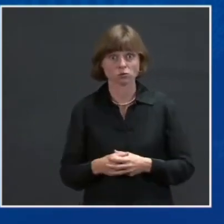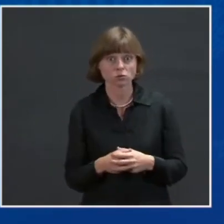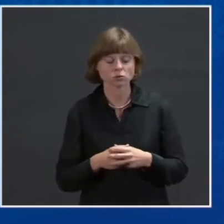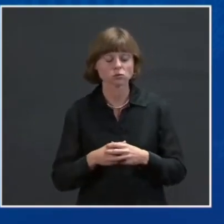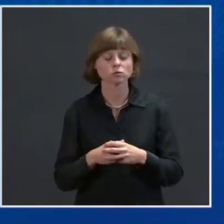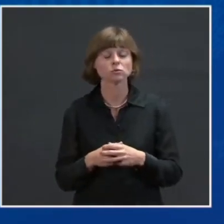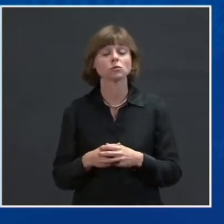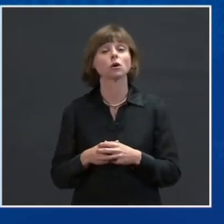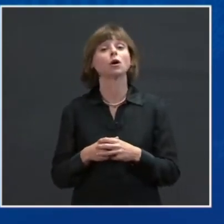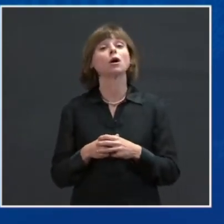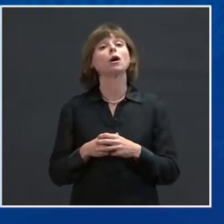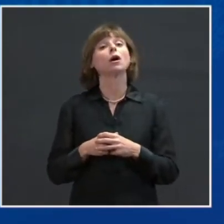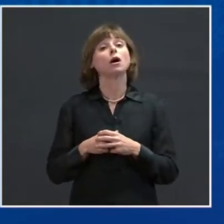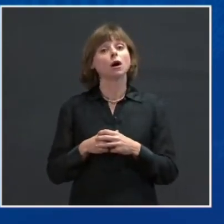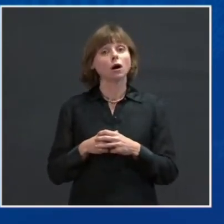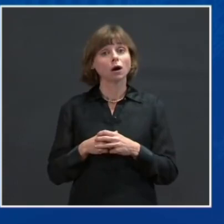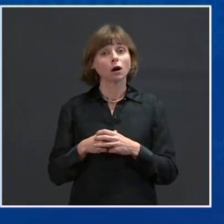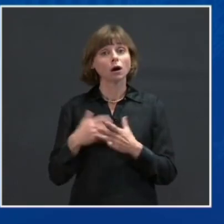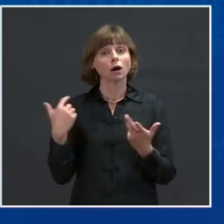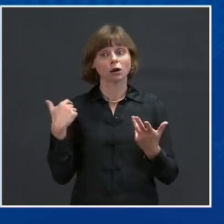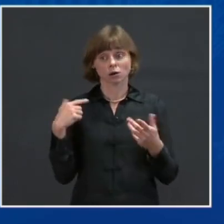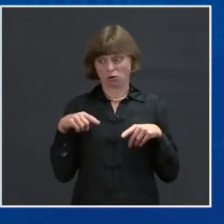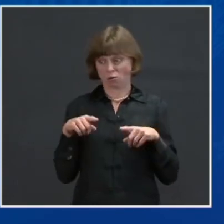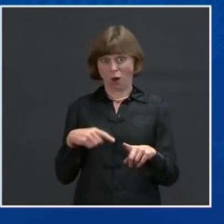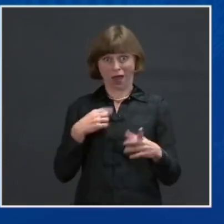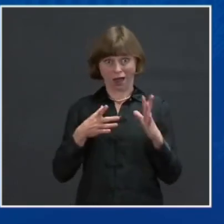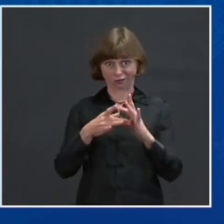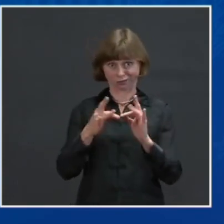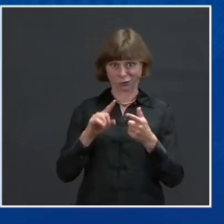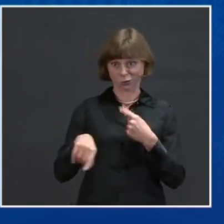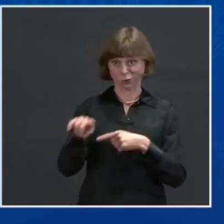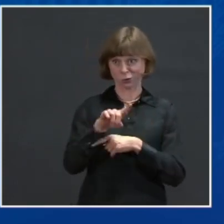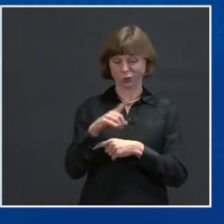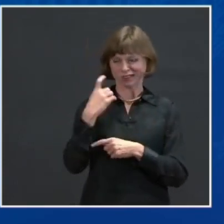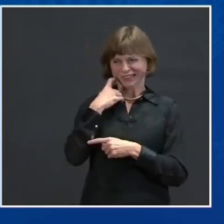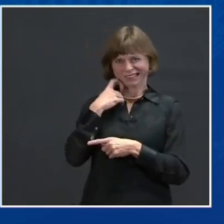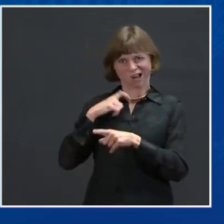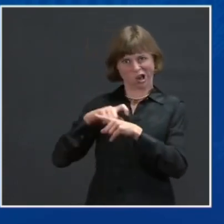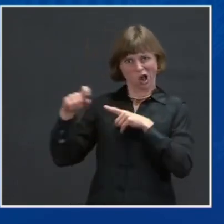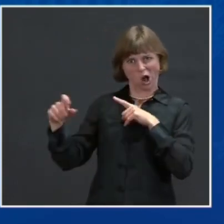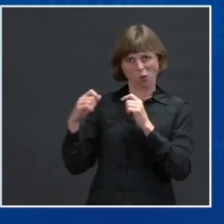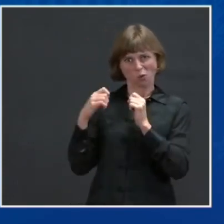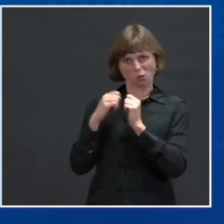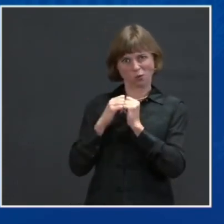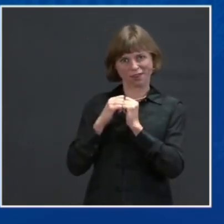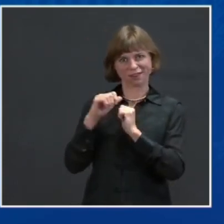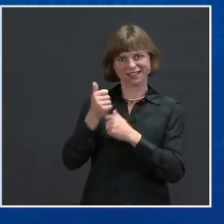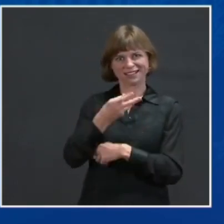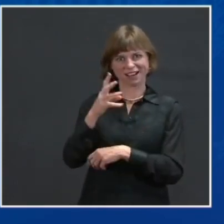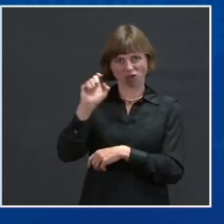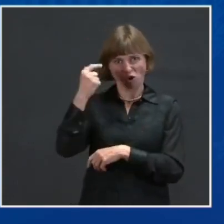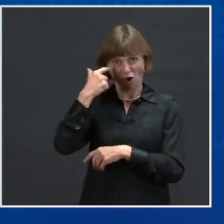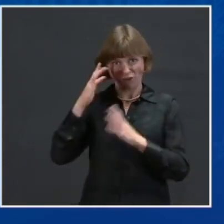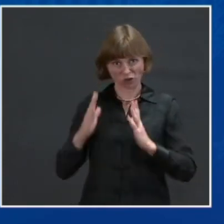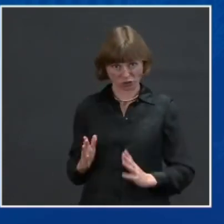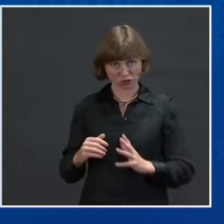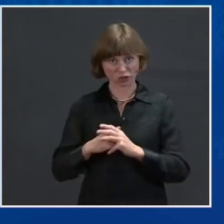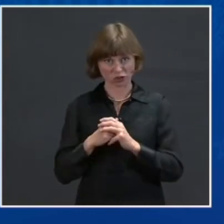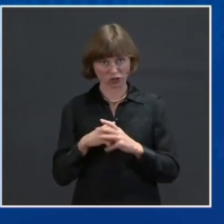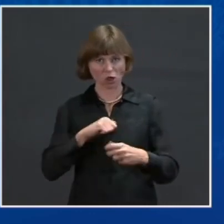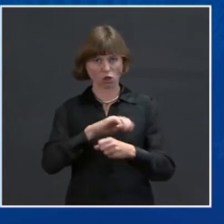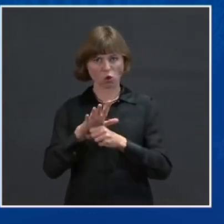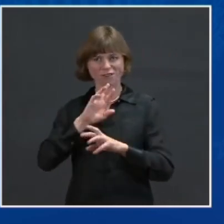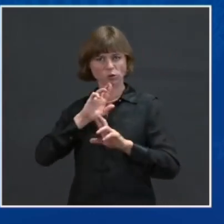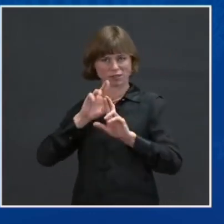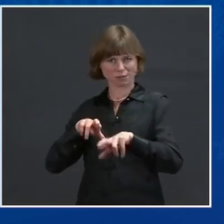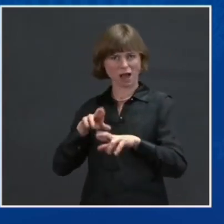earlier, depending on when the call wrapped, Jeff Sessions had a regular call with a number of governors, our COVID response coordinator,